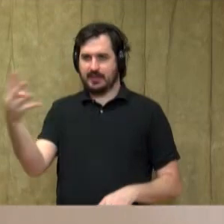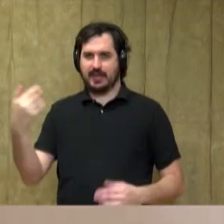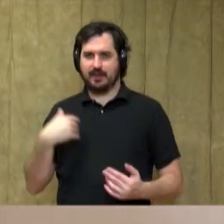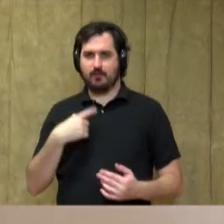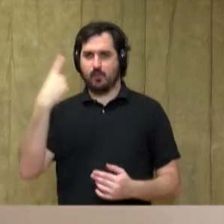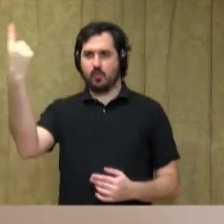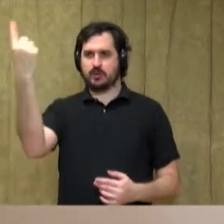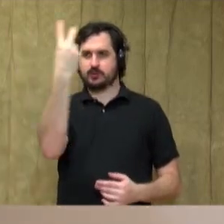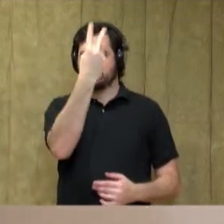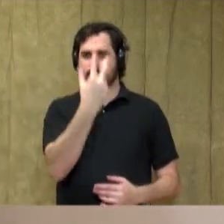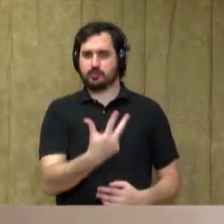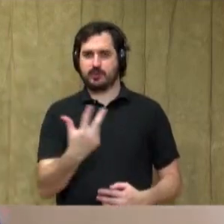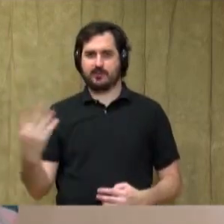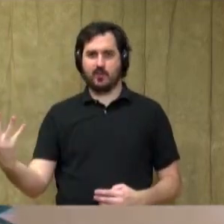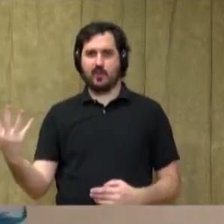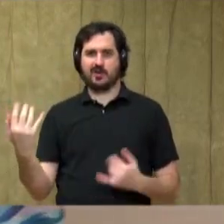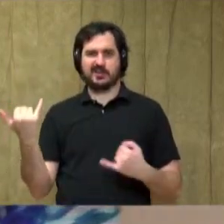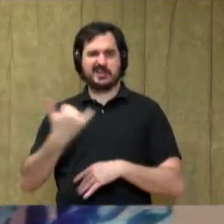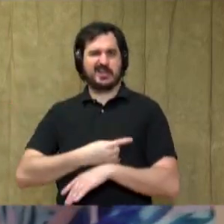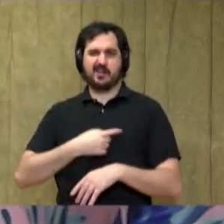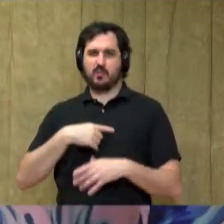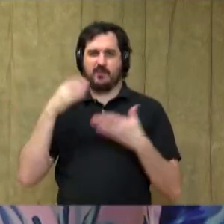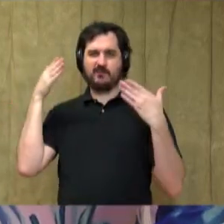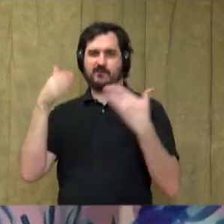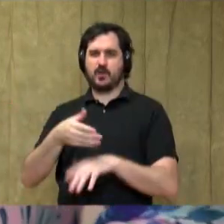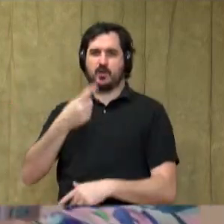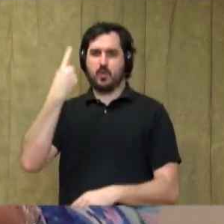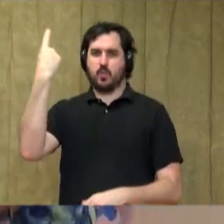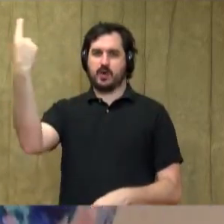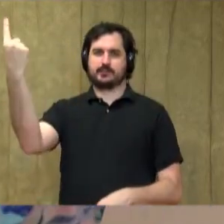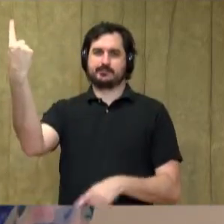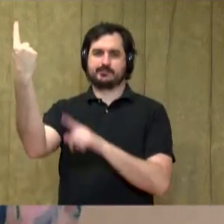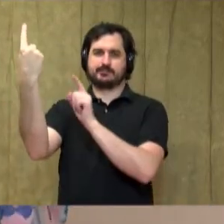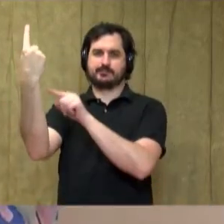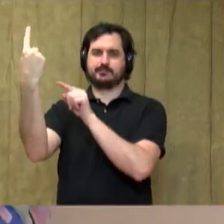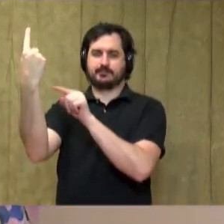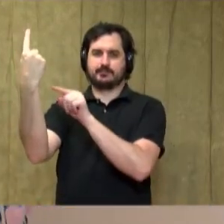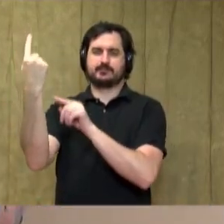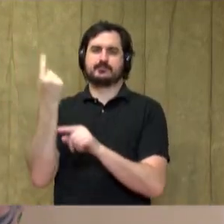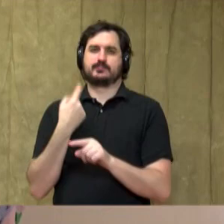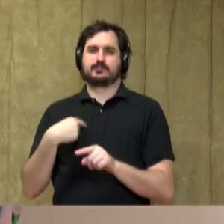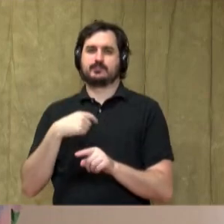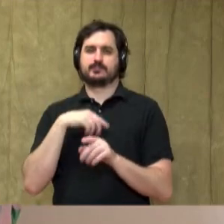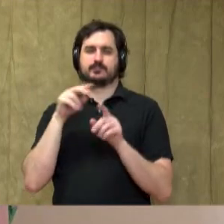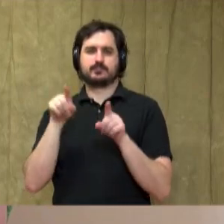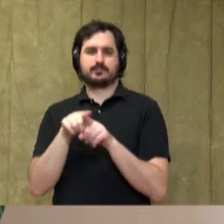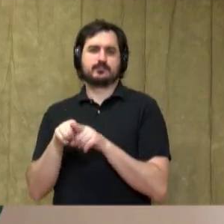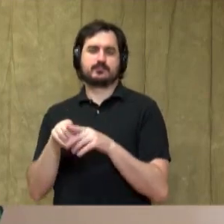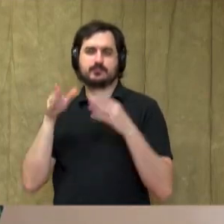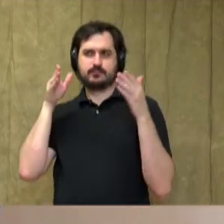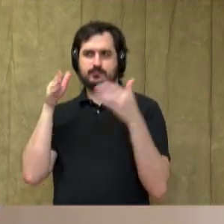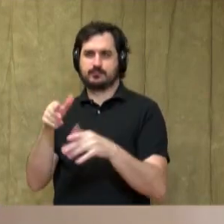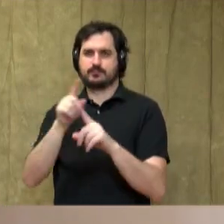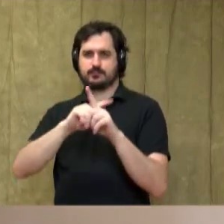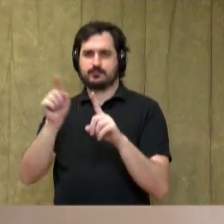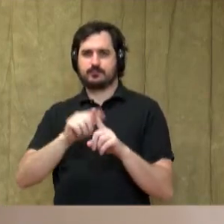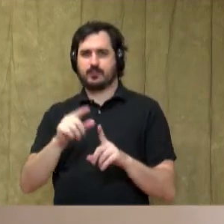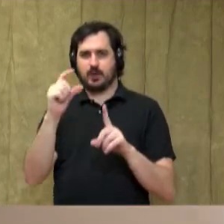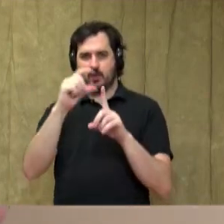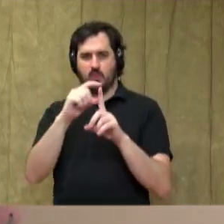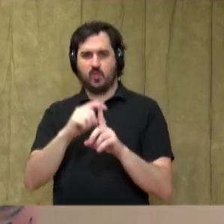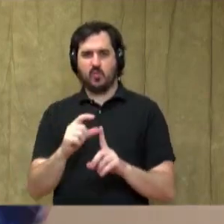we're going to focus on quadrant 1. We're also going to look at the different words that go along with coordinate